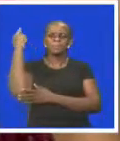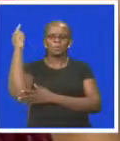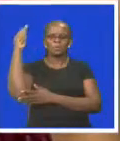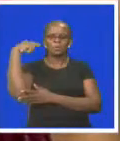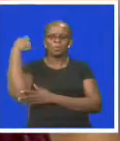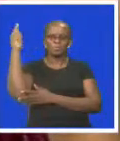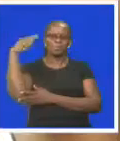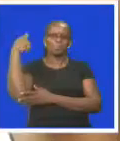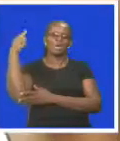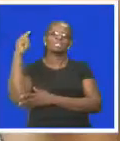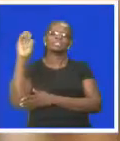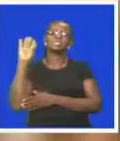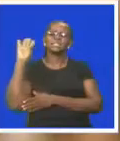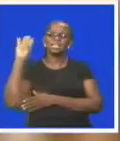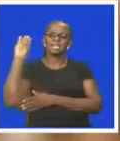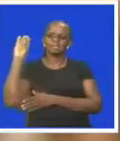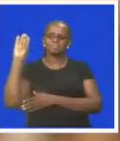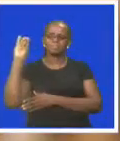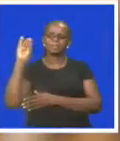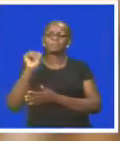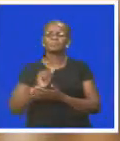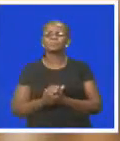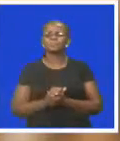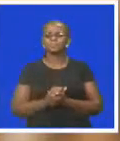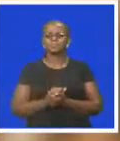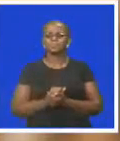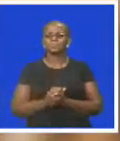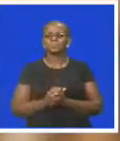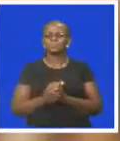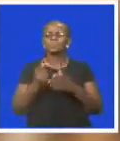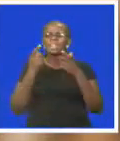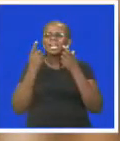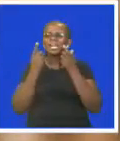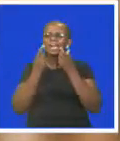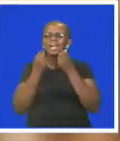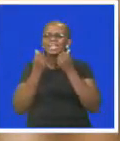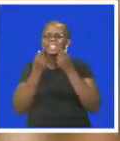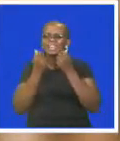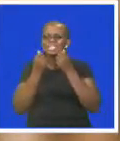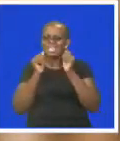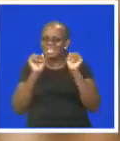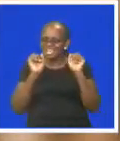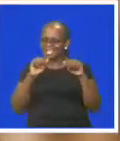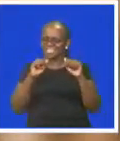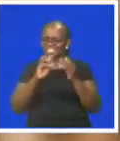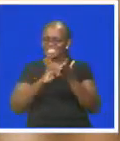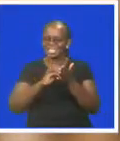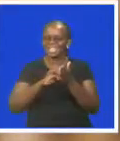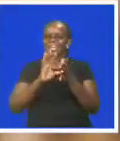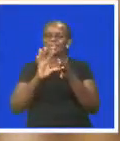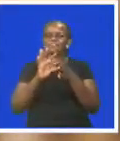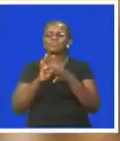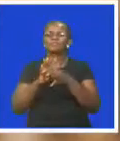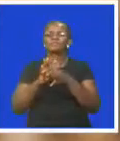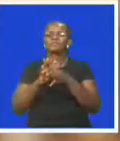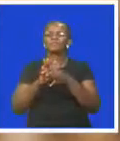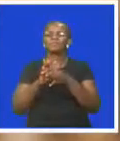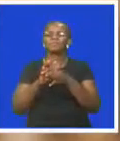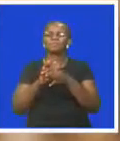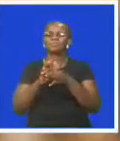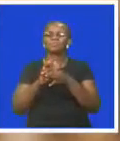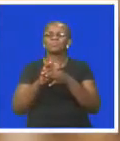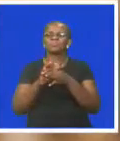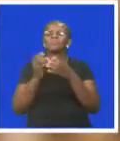These are also wild animals. And how about a cat? Yes, we do keep cats at home. It